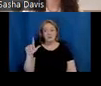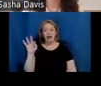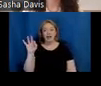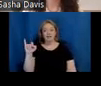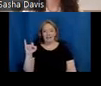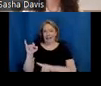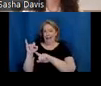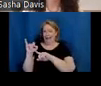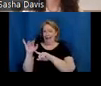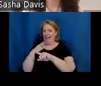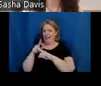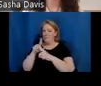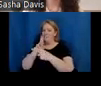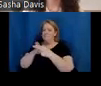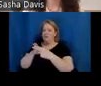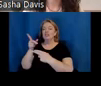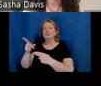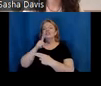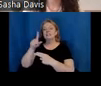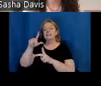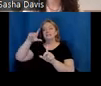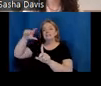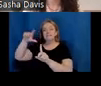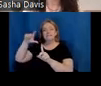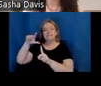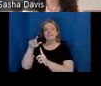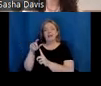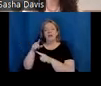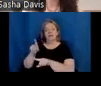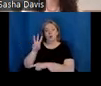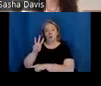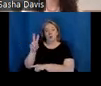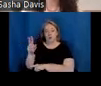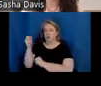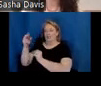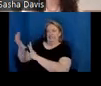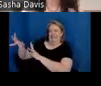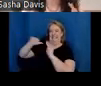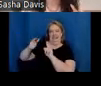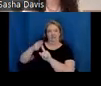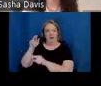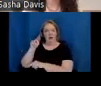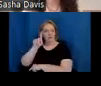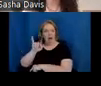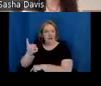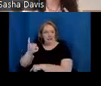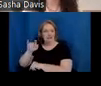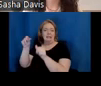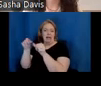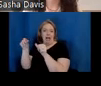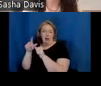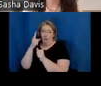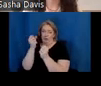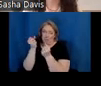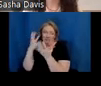interesting social documentarian who fled the Nazis during World War II and was one of many, many artists who came